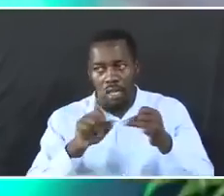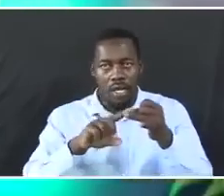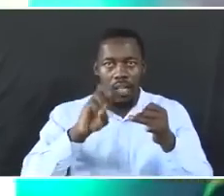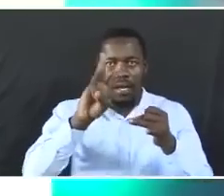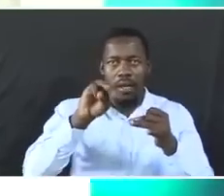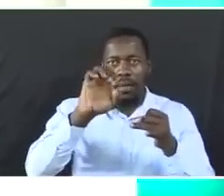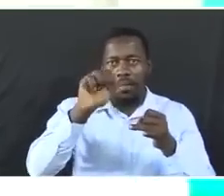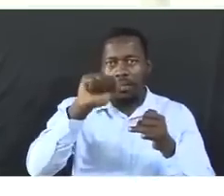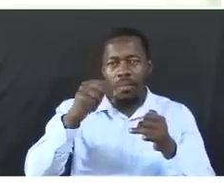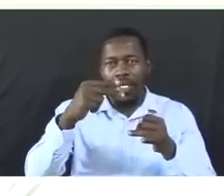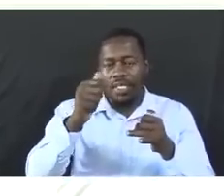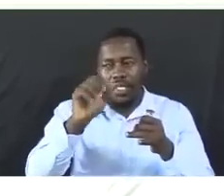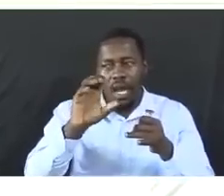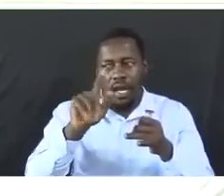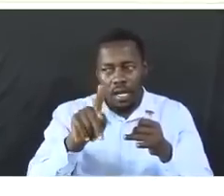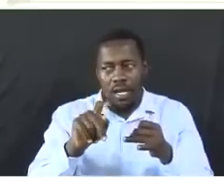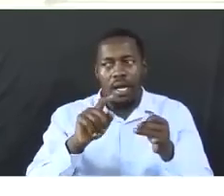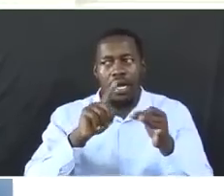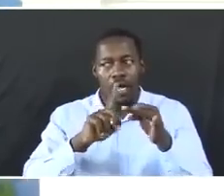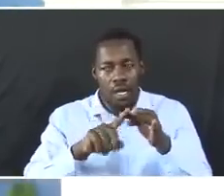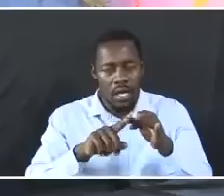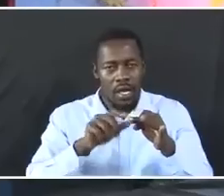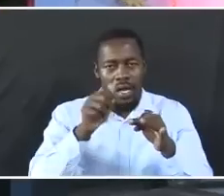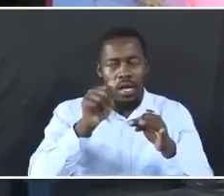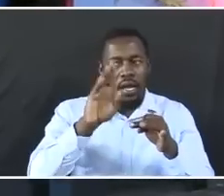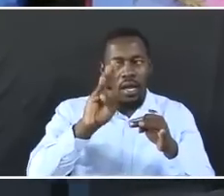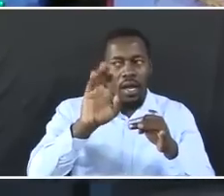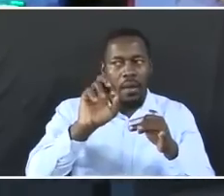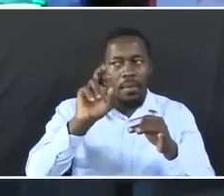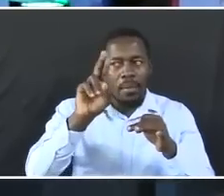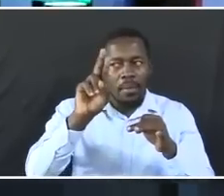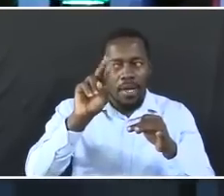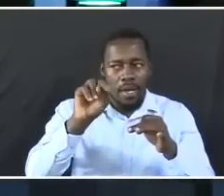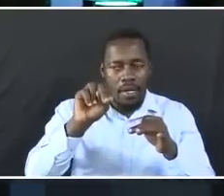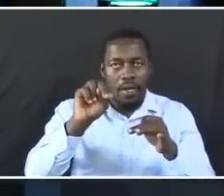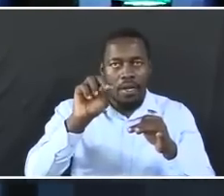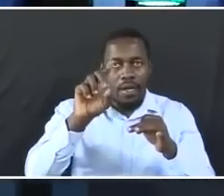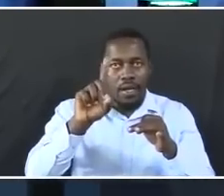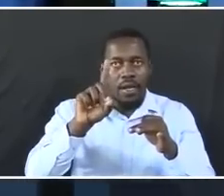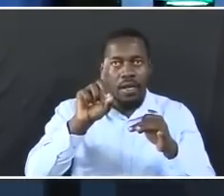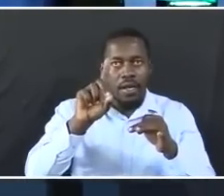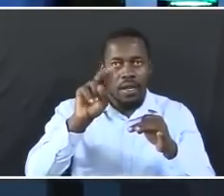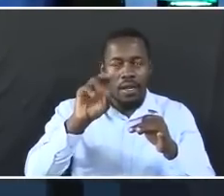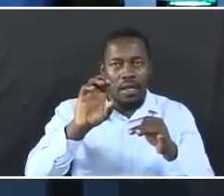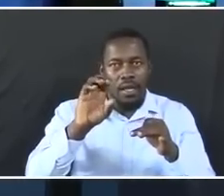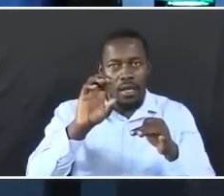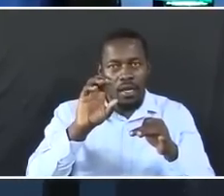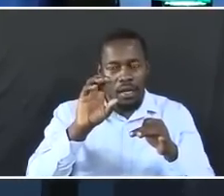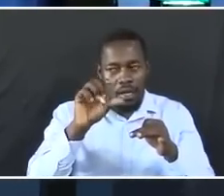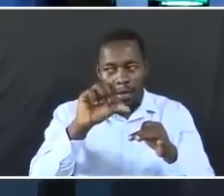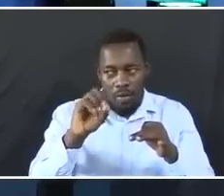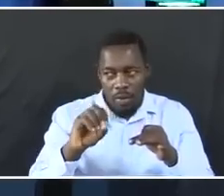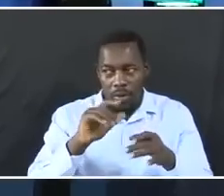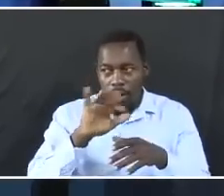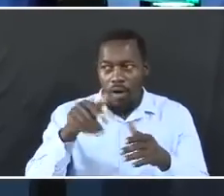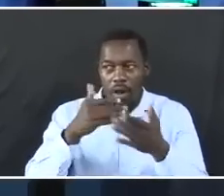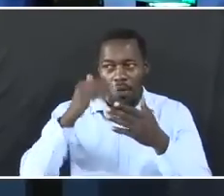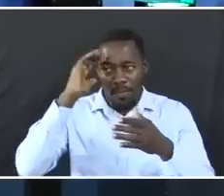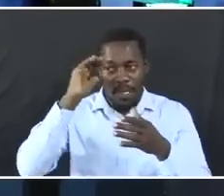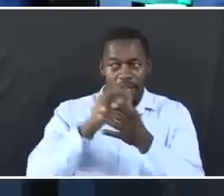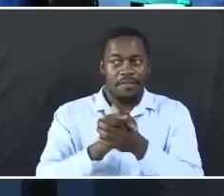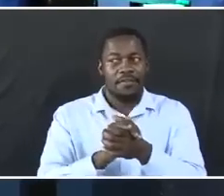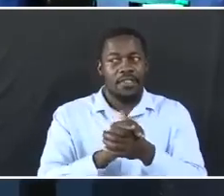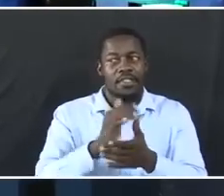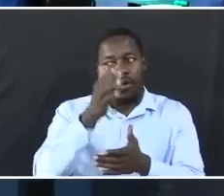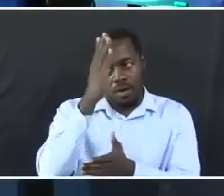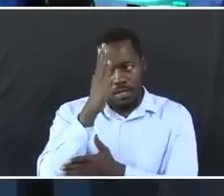Her choice, she must be willing to take up responsibility because she's old enough